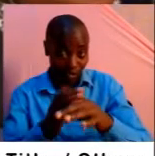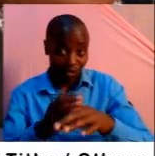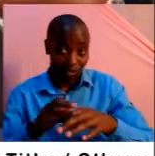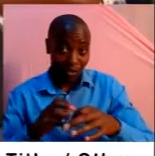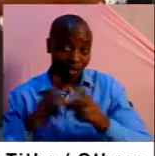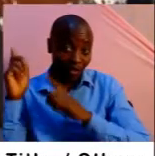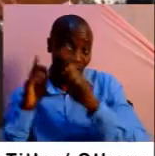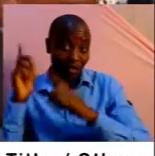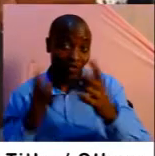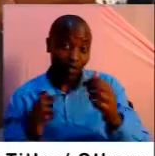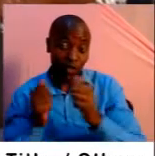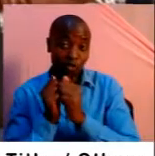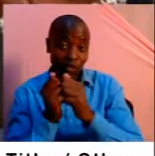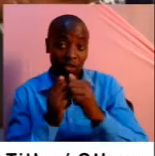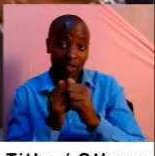the grave.